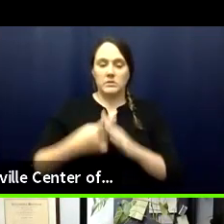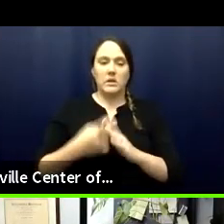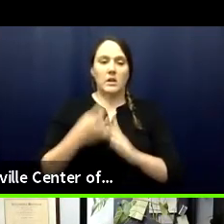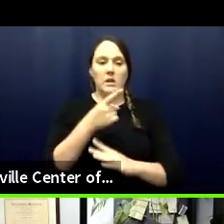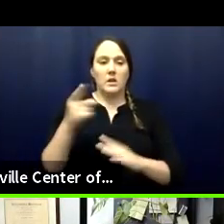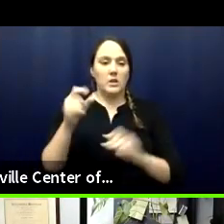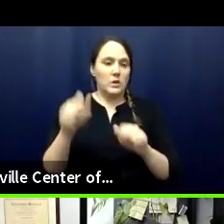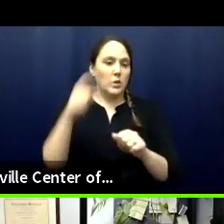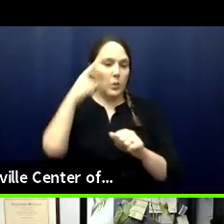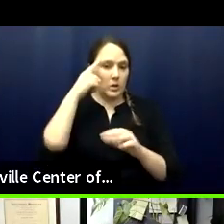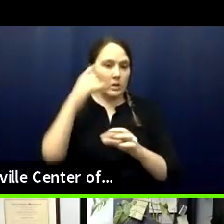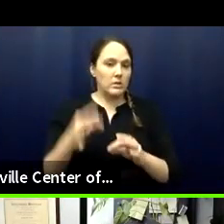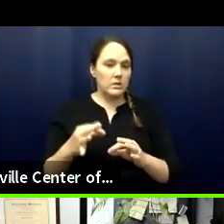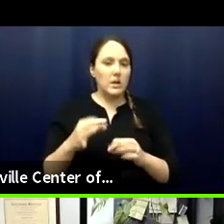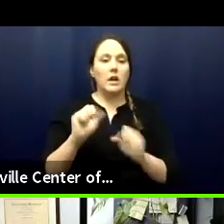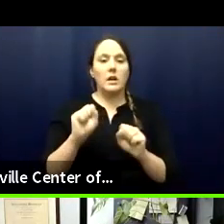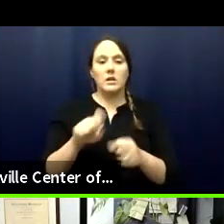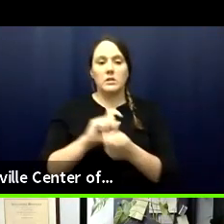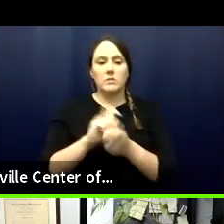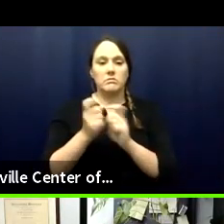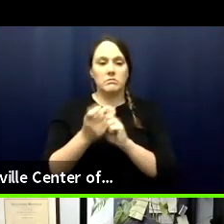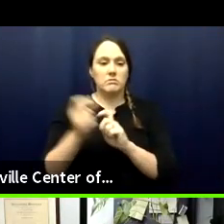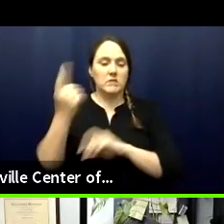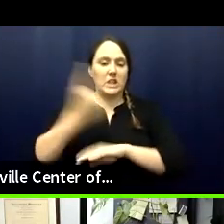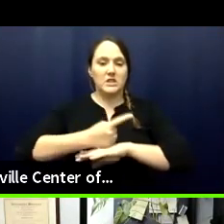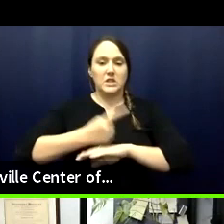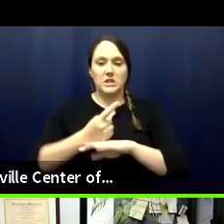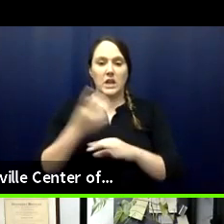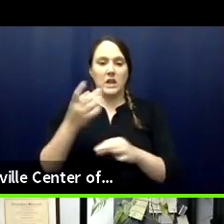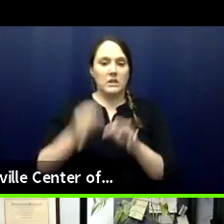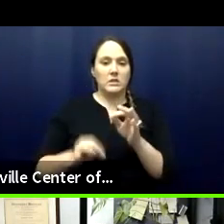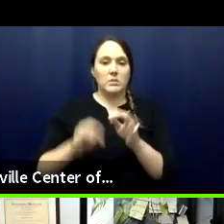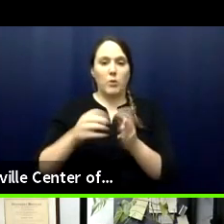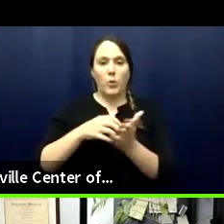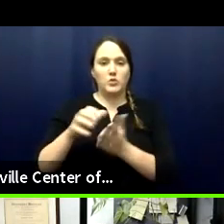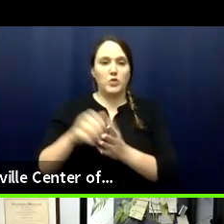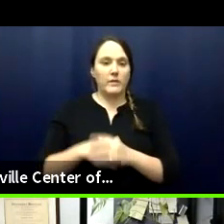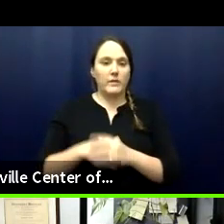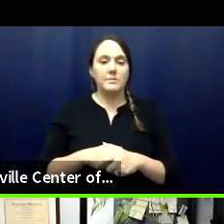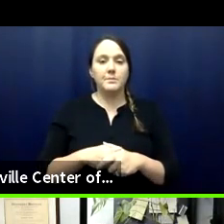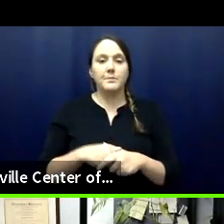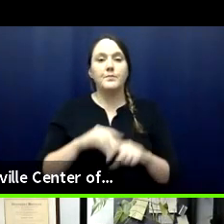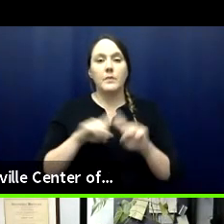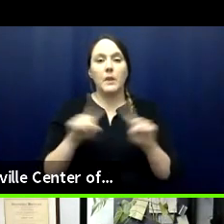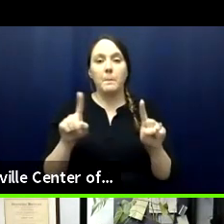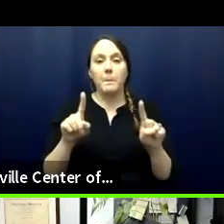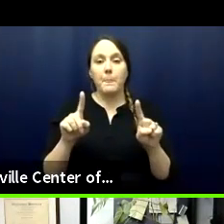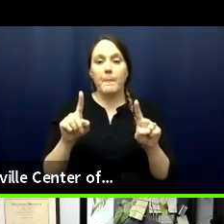that decision, and we can make the change on the draft. But